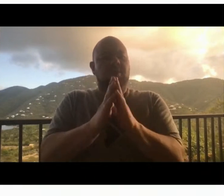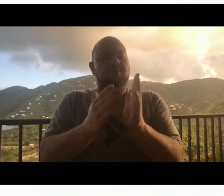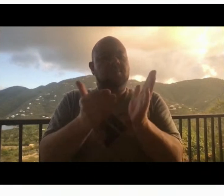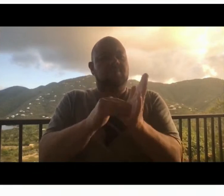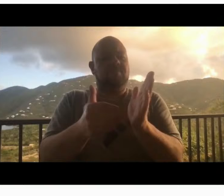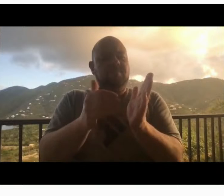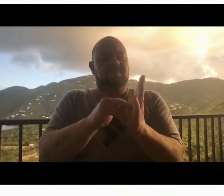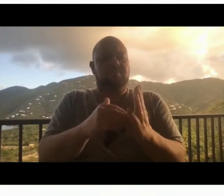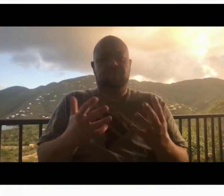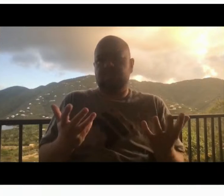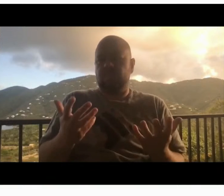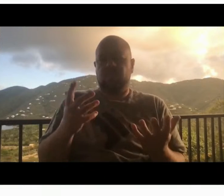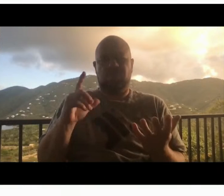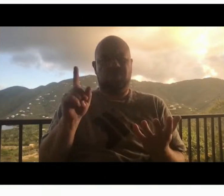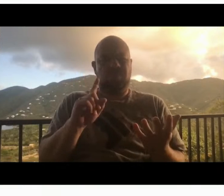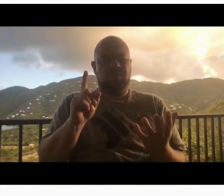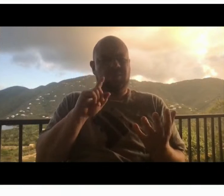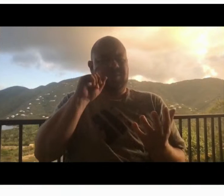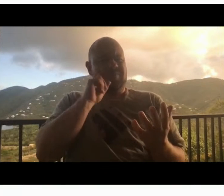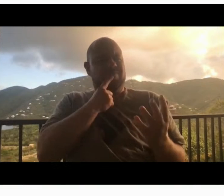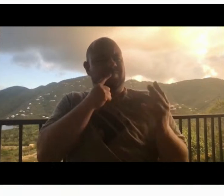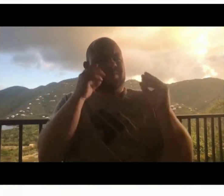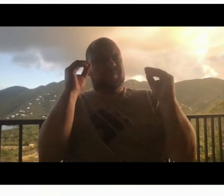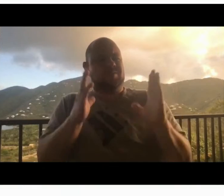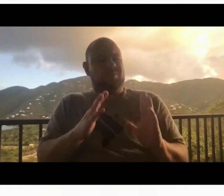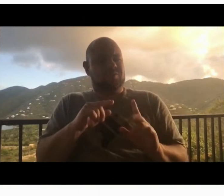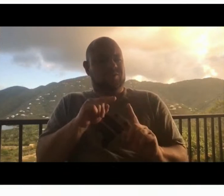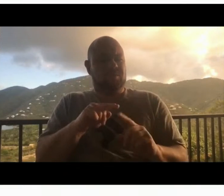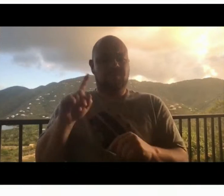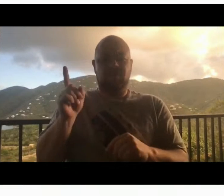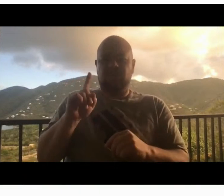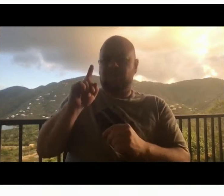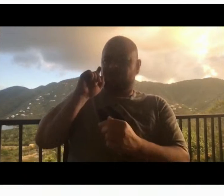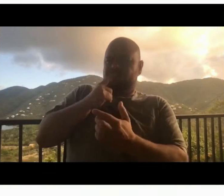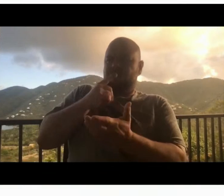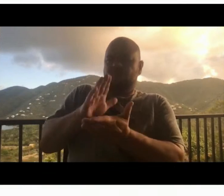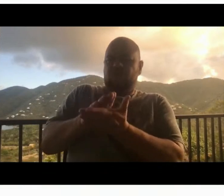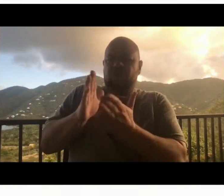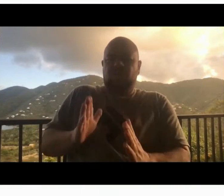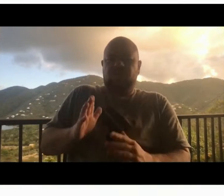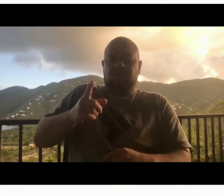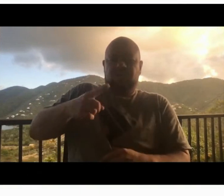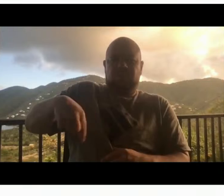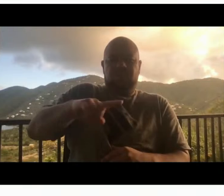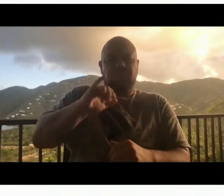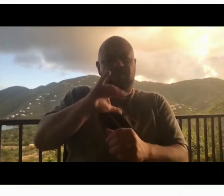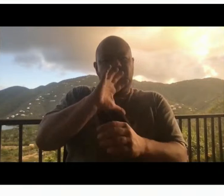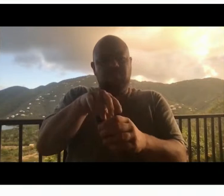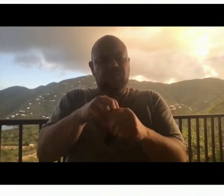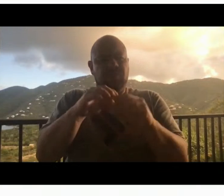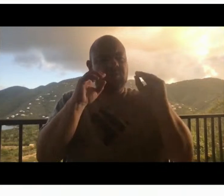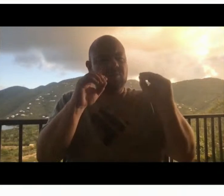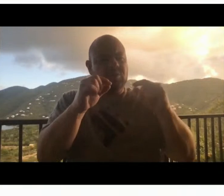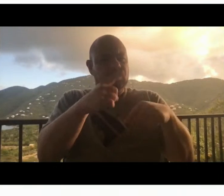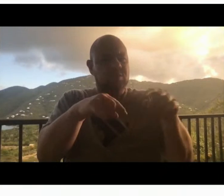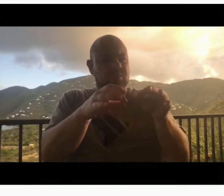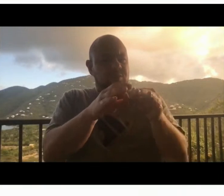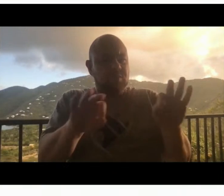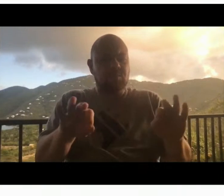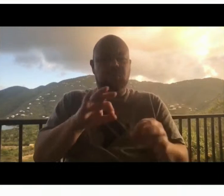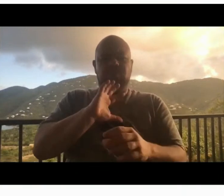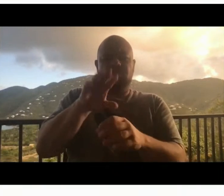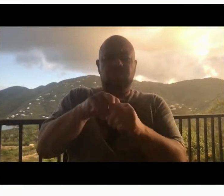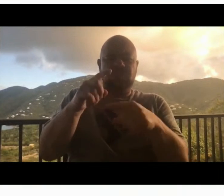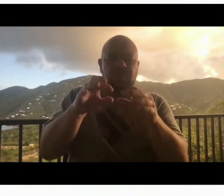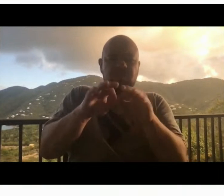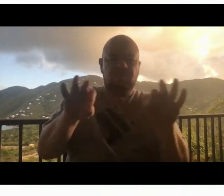ask today, is where are the deaf educators? Where are the deaf scholars that are involved in the